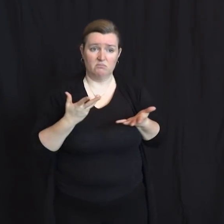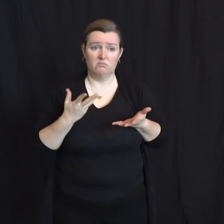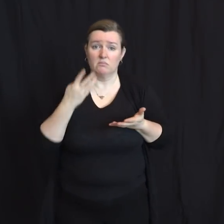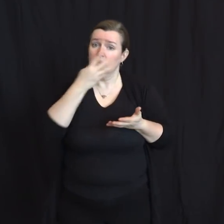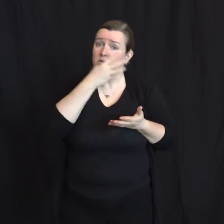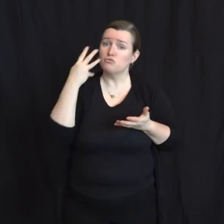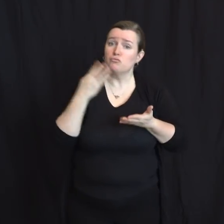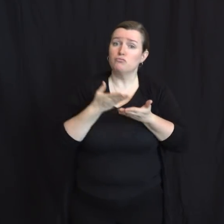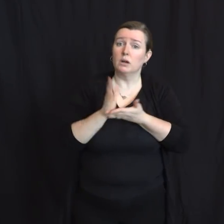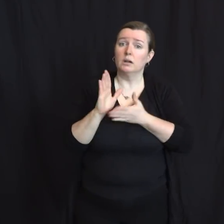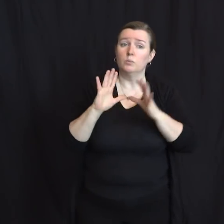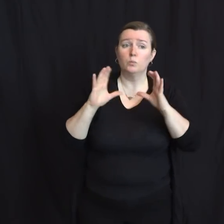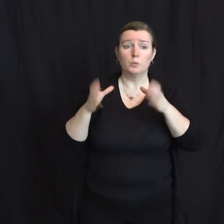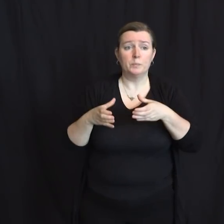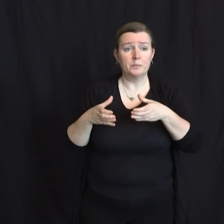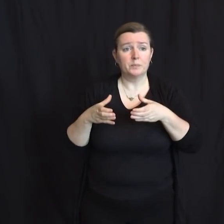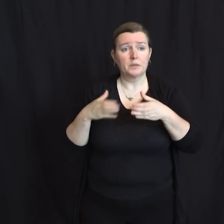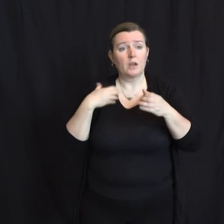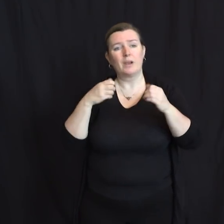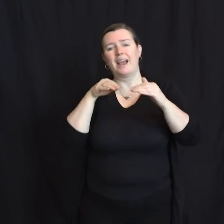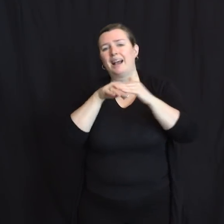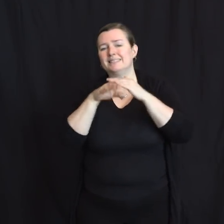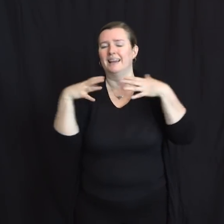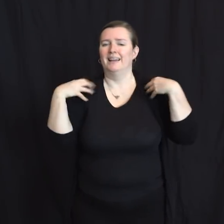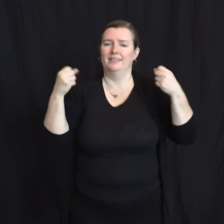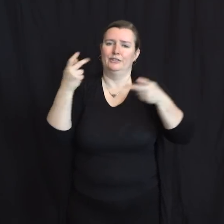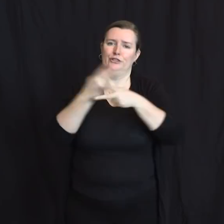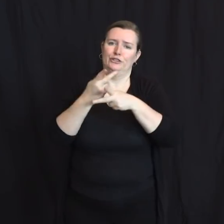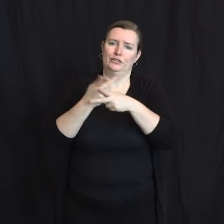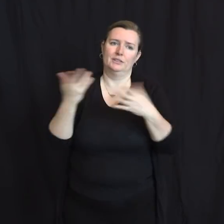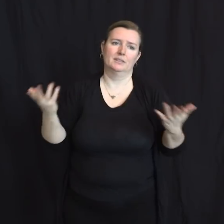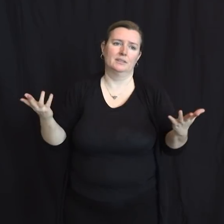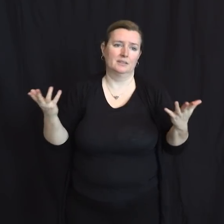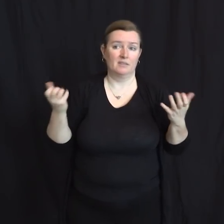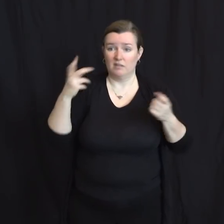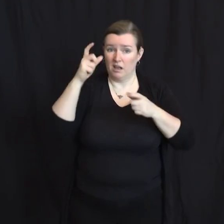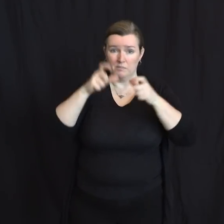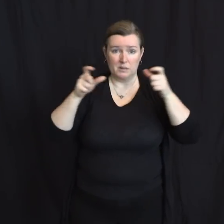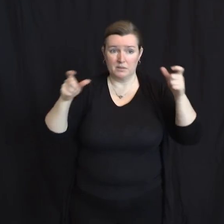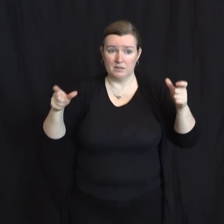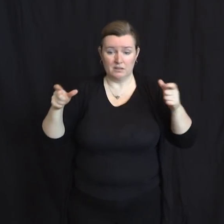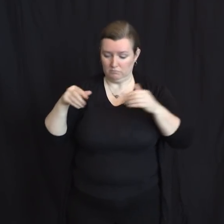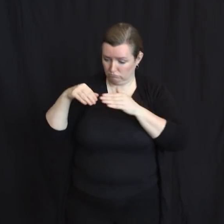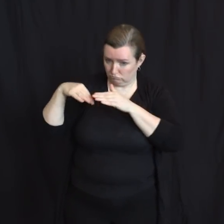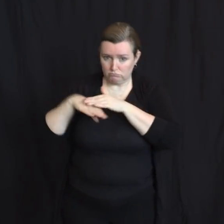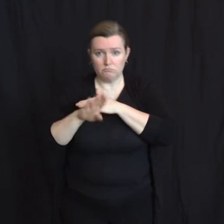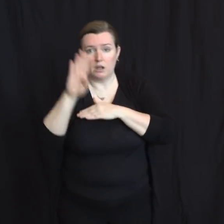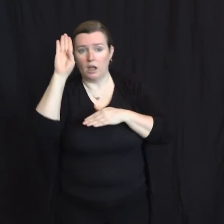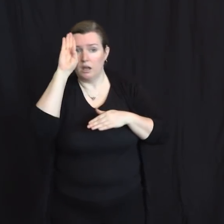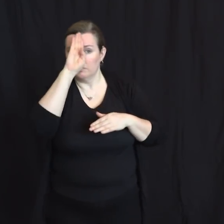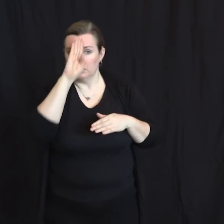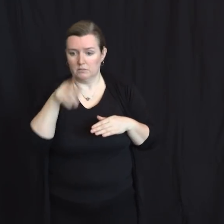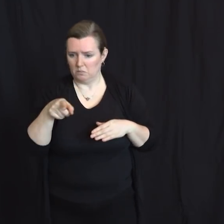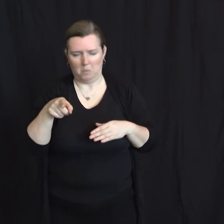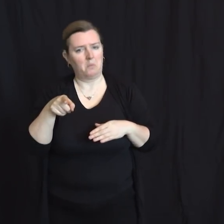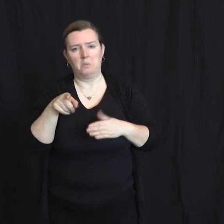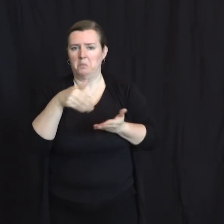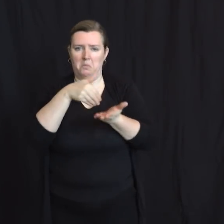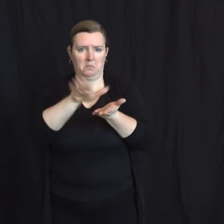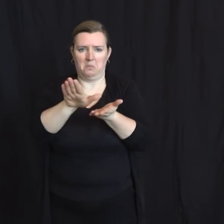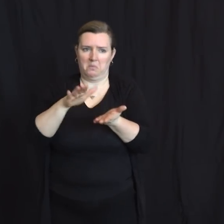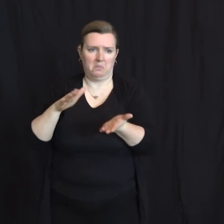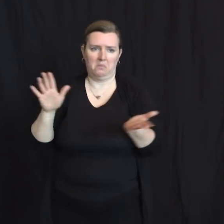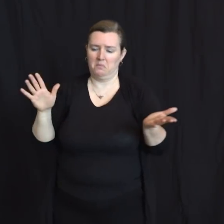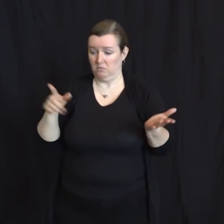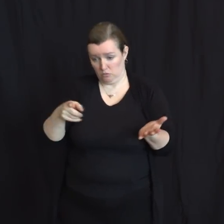to health care. We've heard about people being sent home from hospitals and being unable to get tested due to lack of insurance. Is there